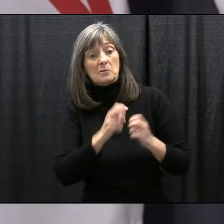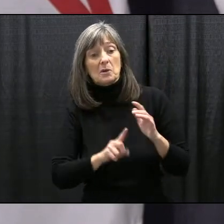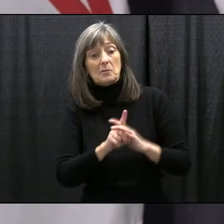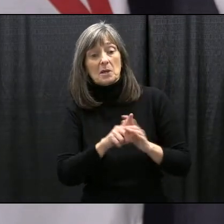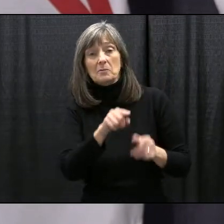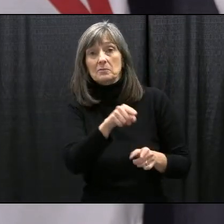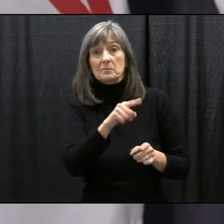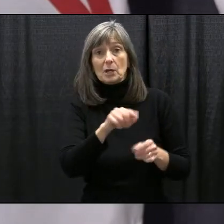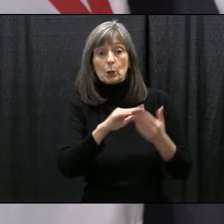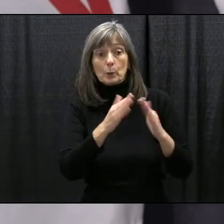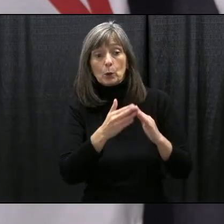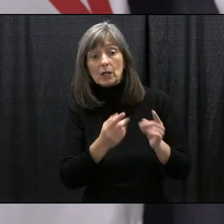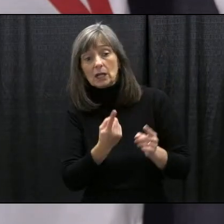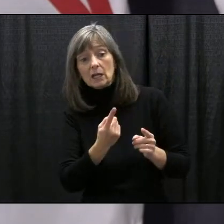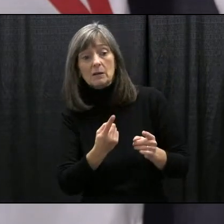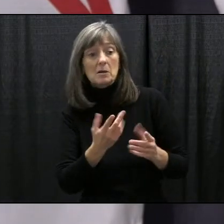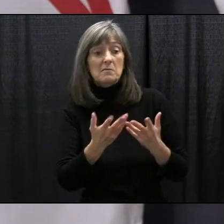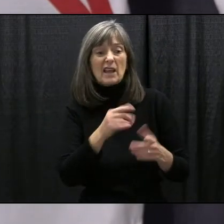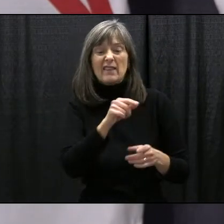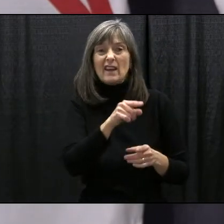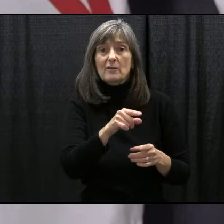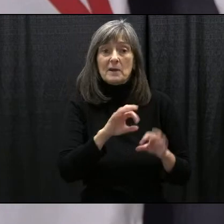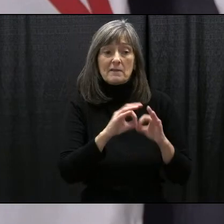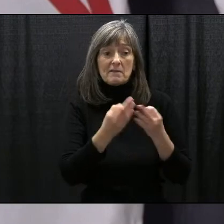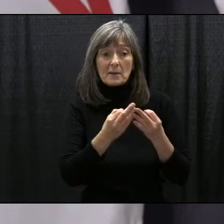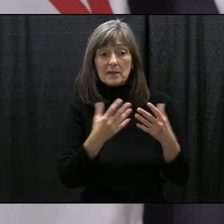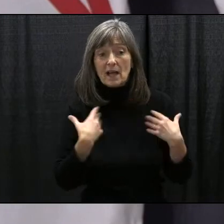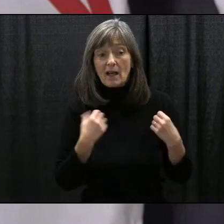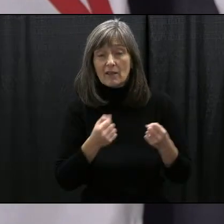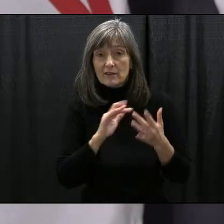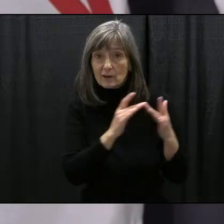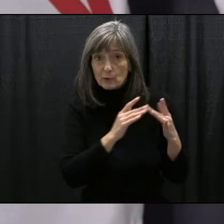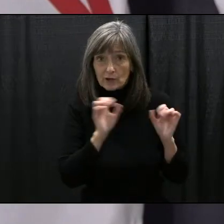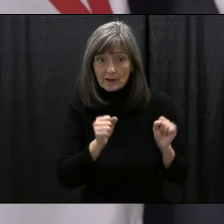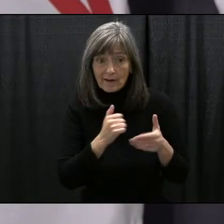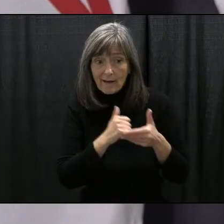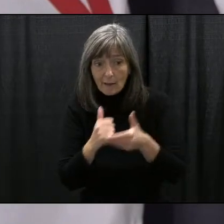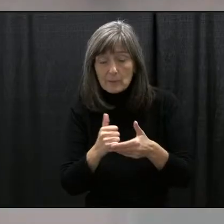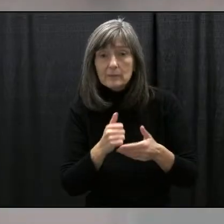at the RHA or Family Health Network that we referenced earlier.